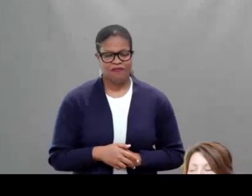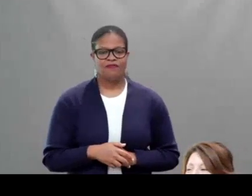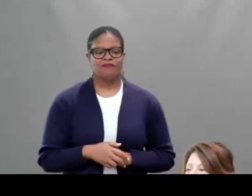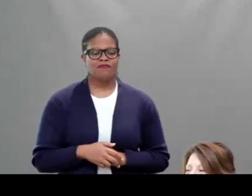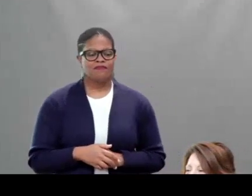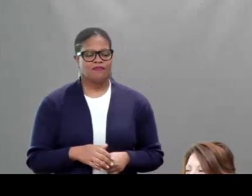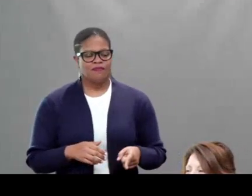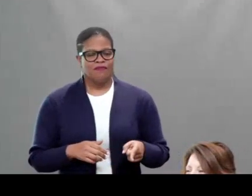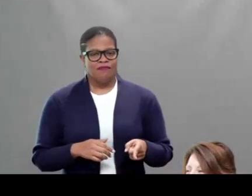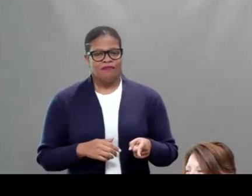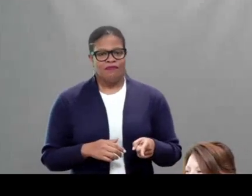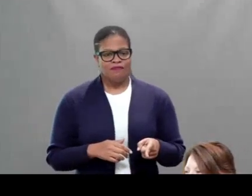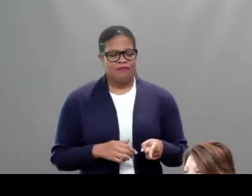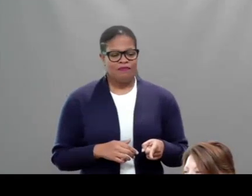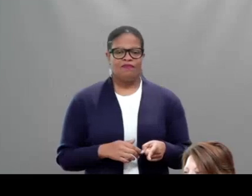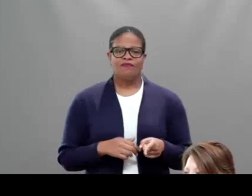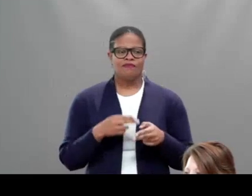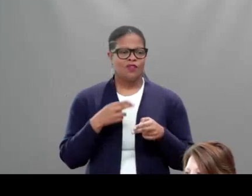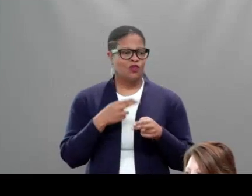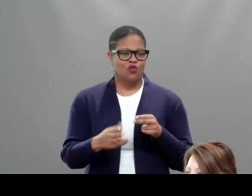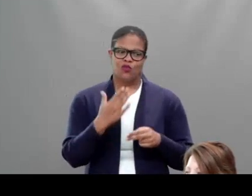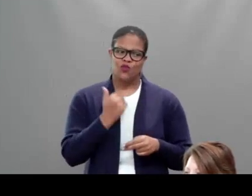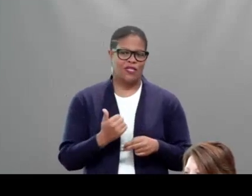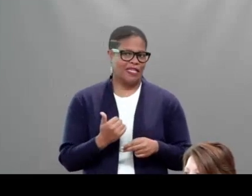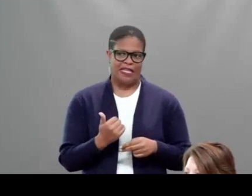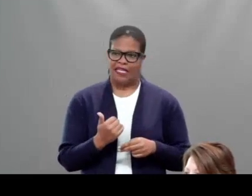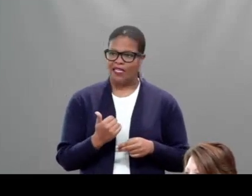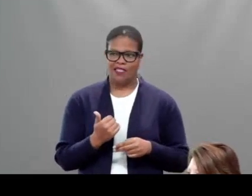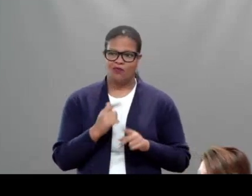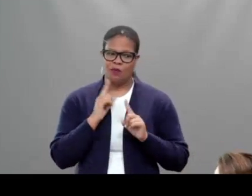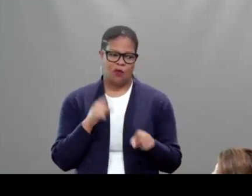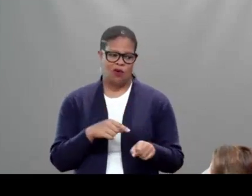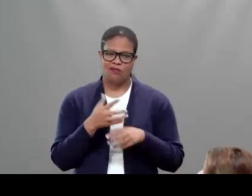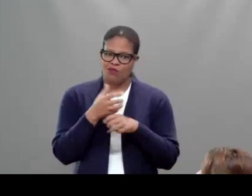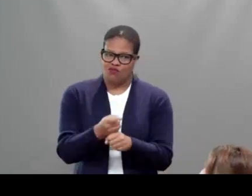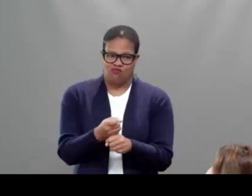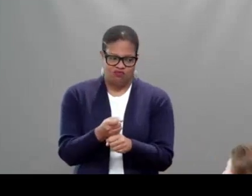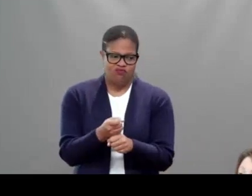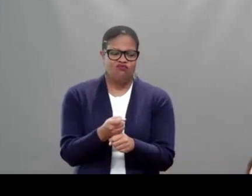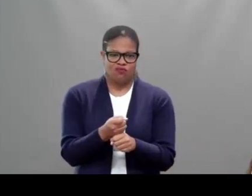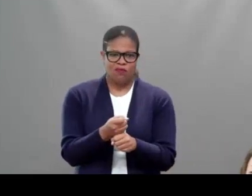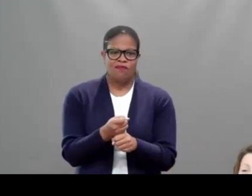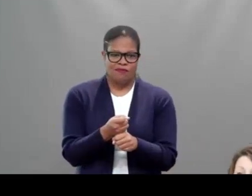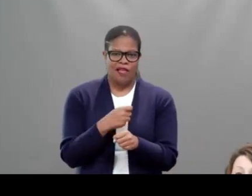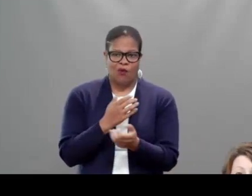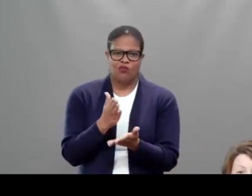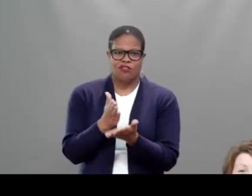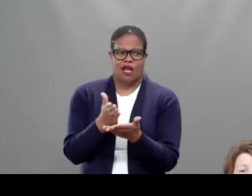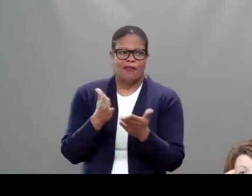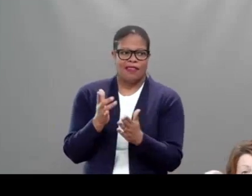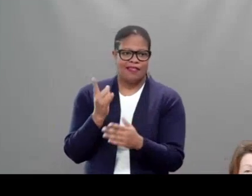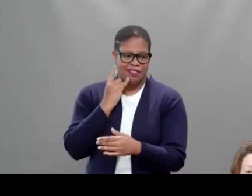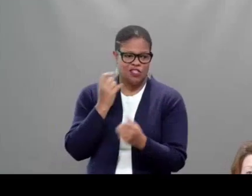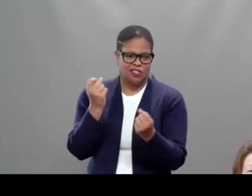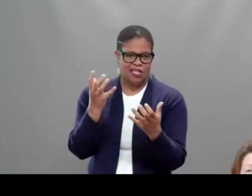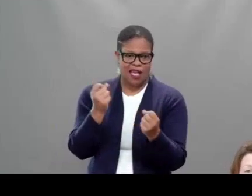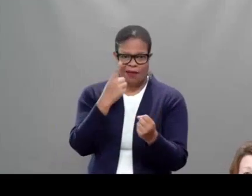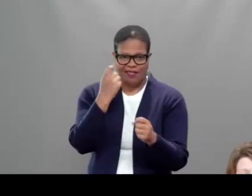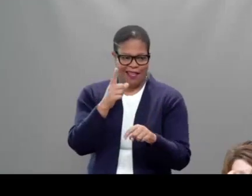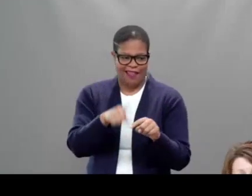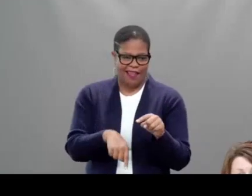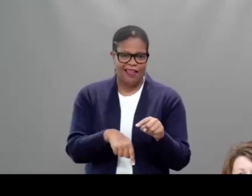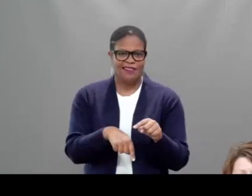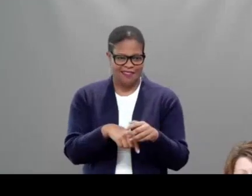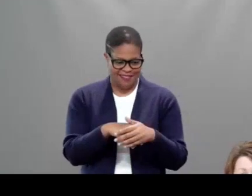So I have a short and sweet report today. I'm gonna stop and let Talisha sign because I